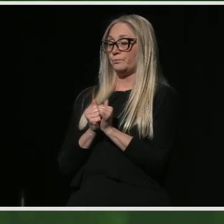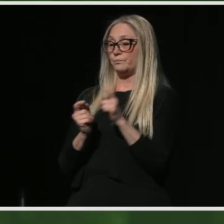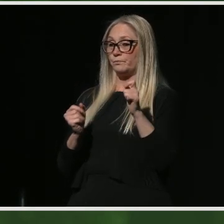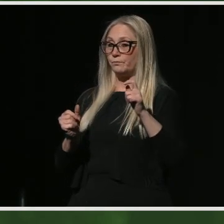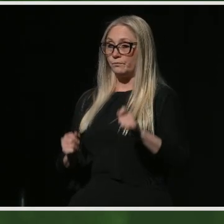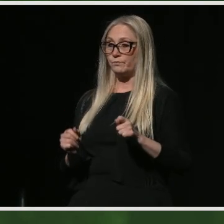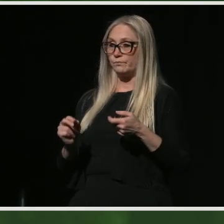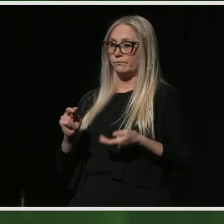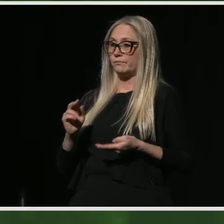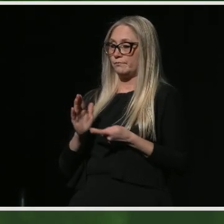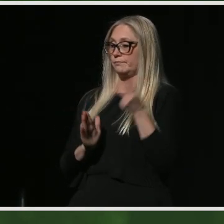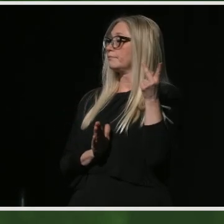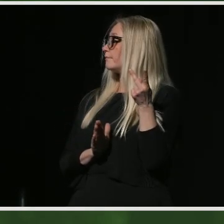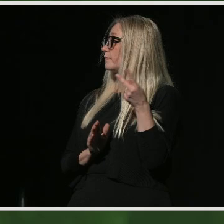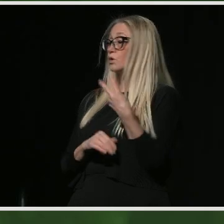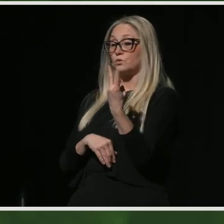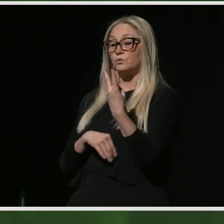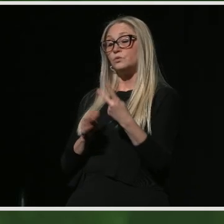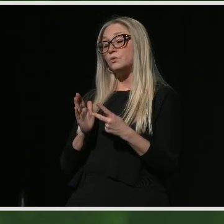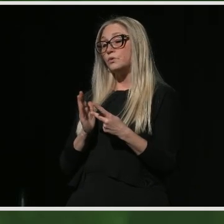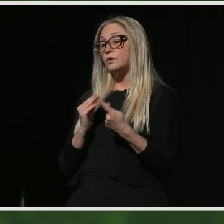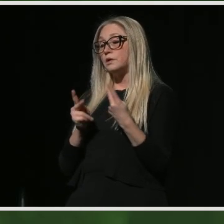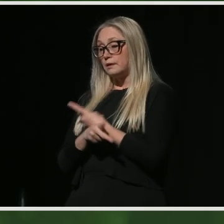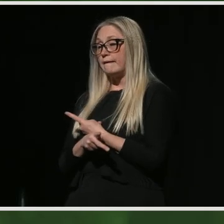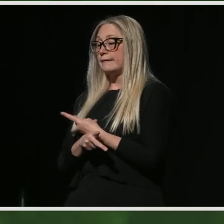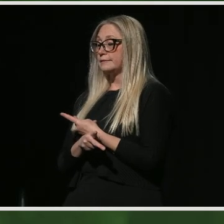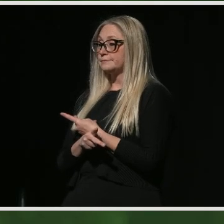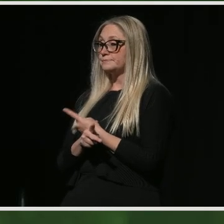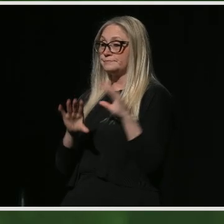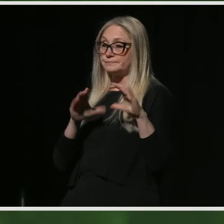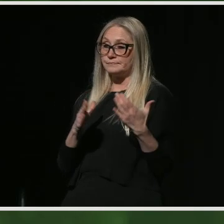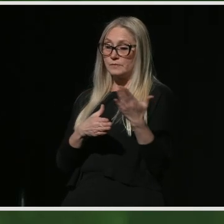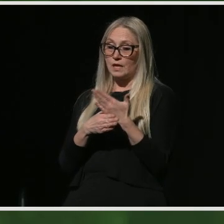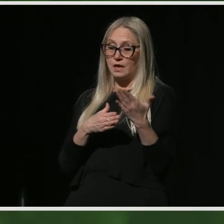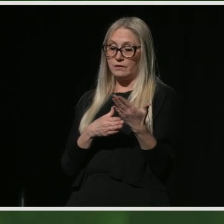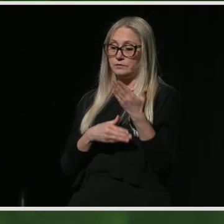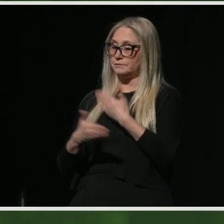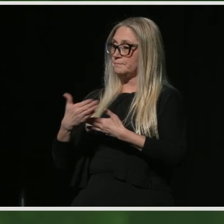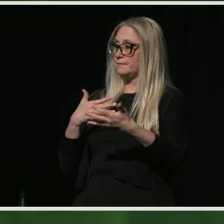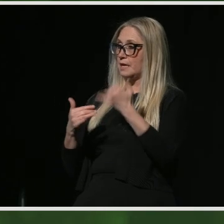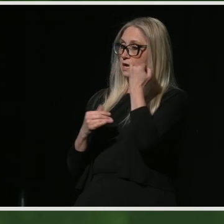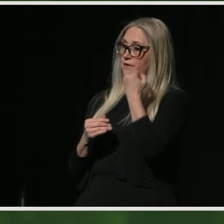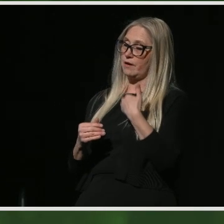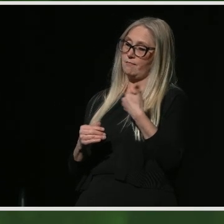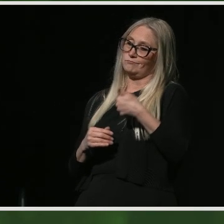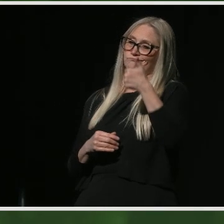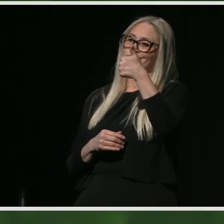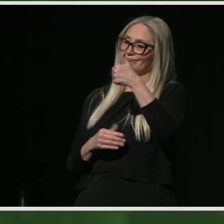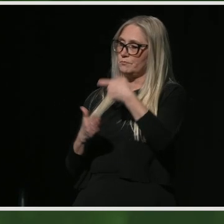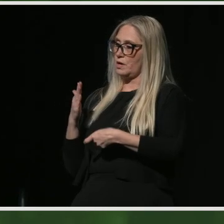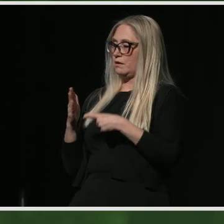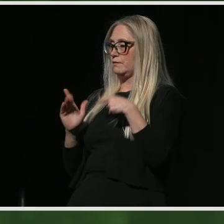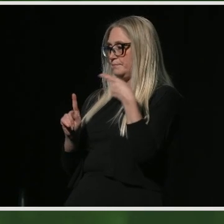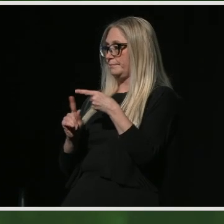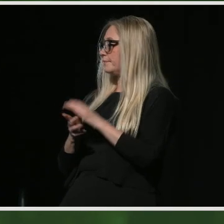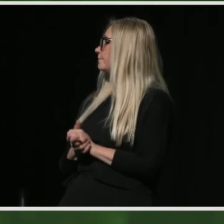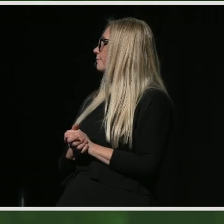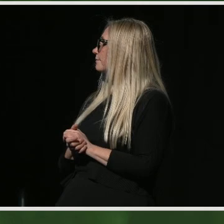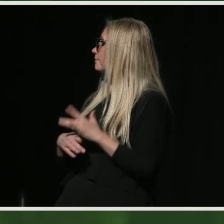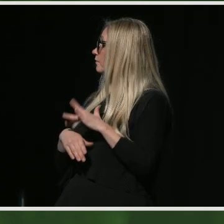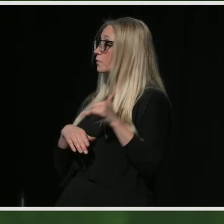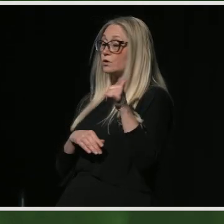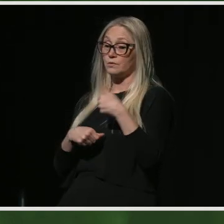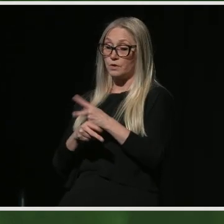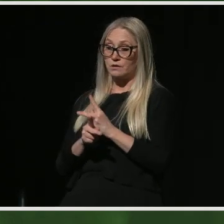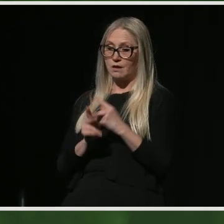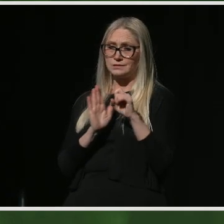times the category average, despite a more premium price point. Our earliest production samples were created